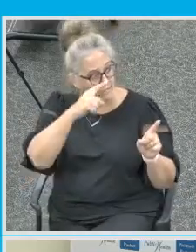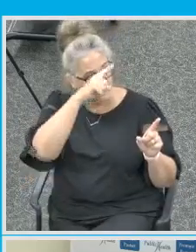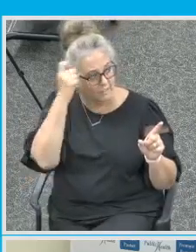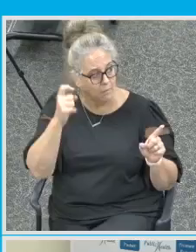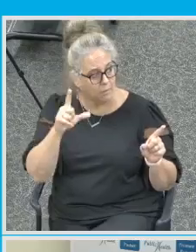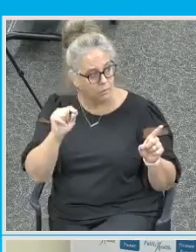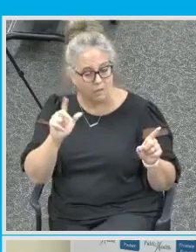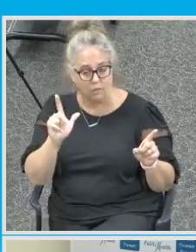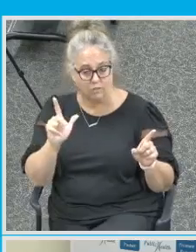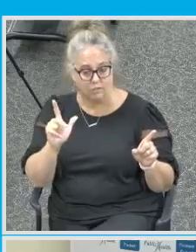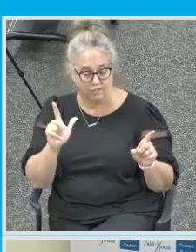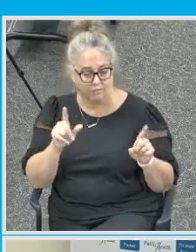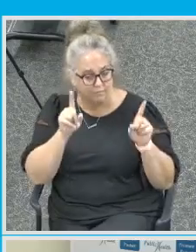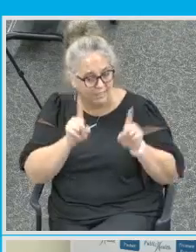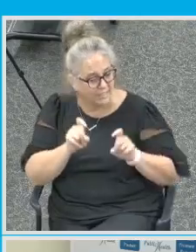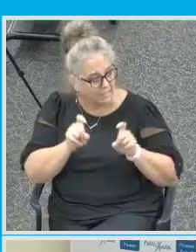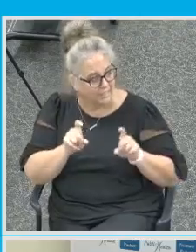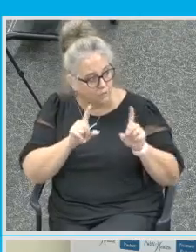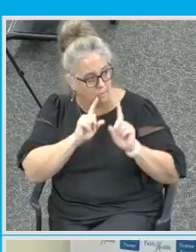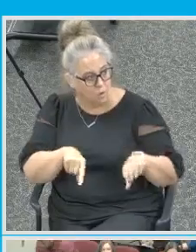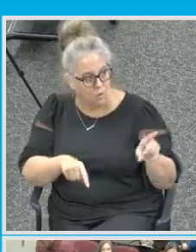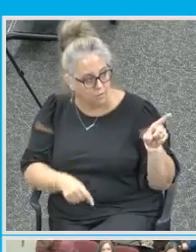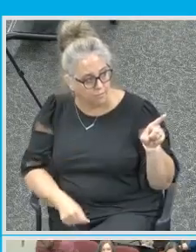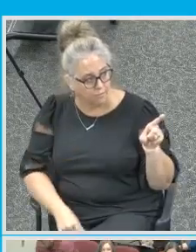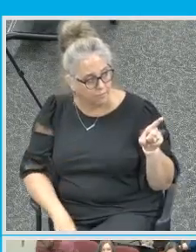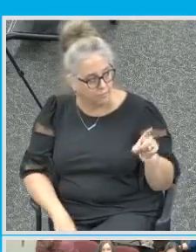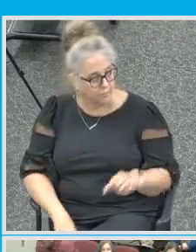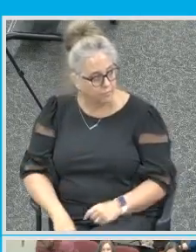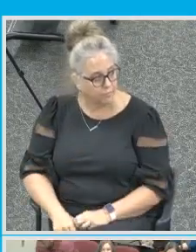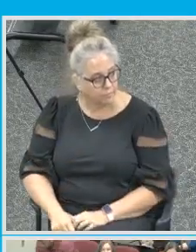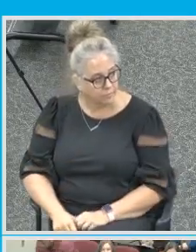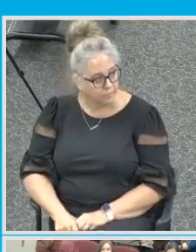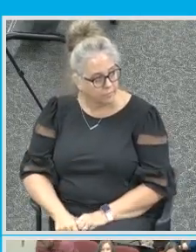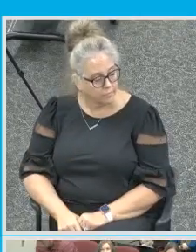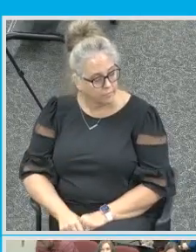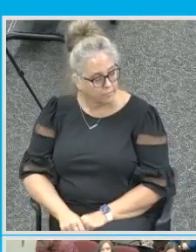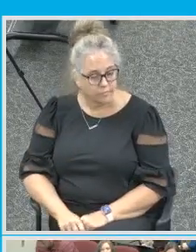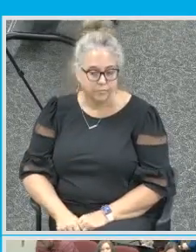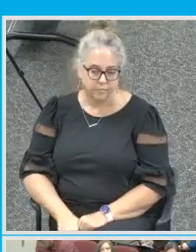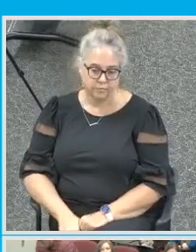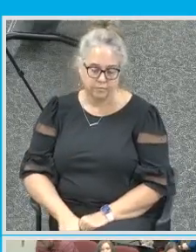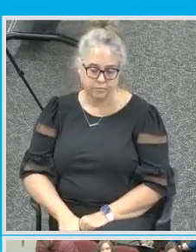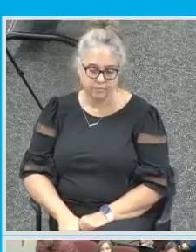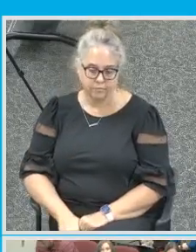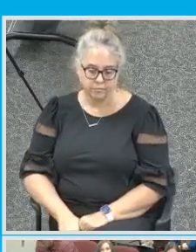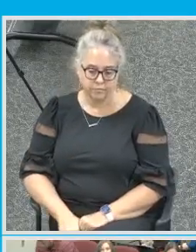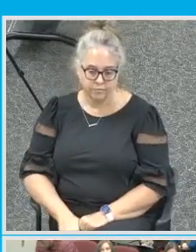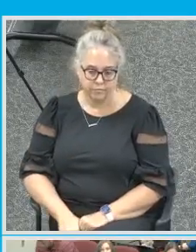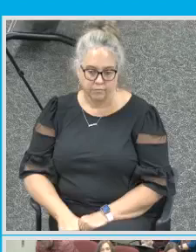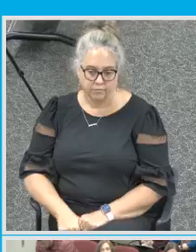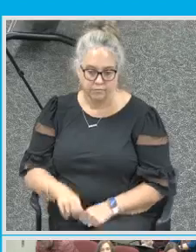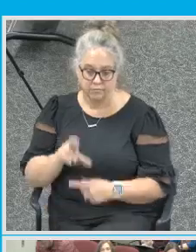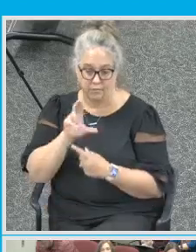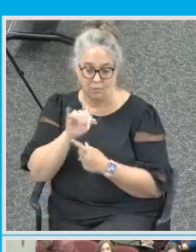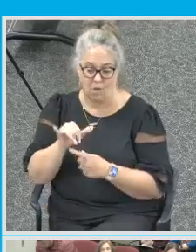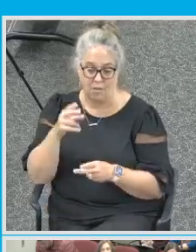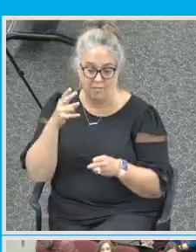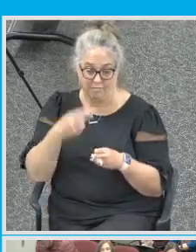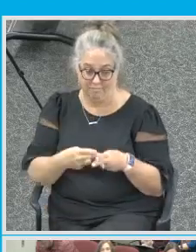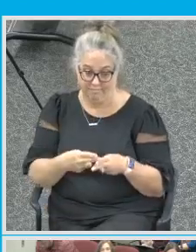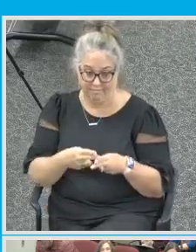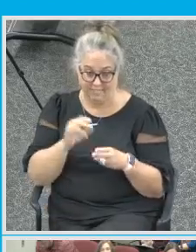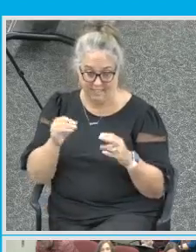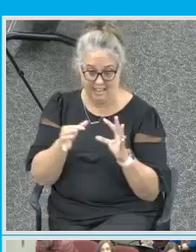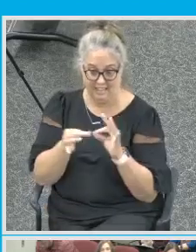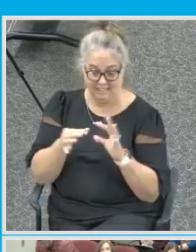virus testing results. So as Roy had mentioned, the decision for a county or municipality to